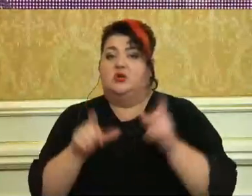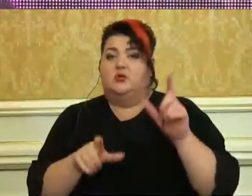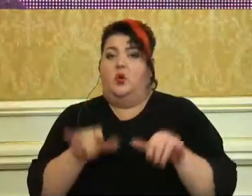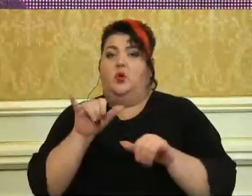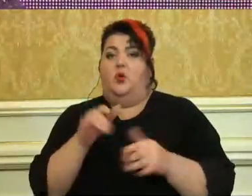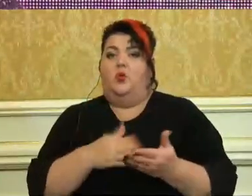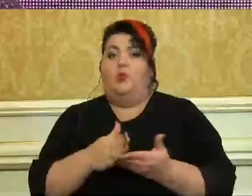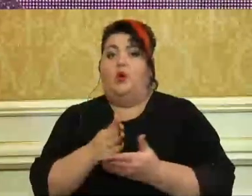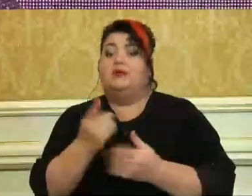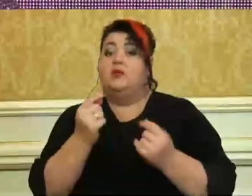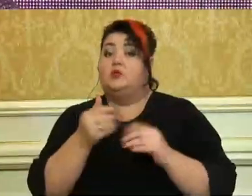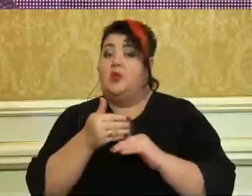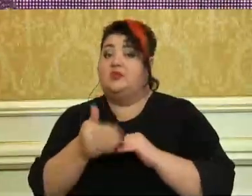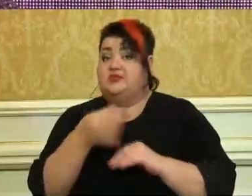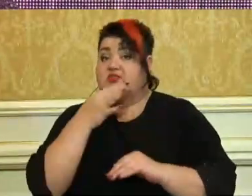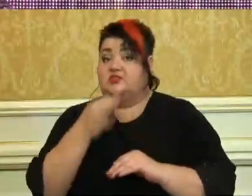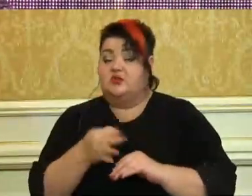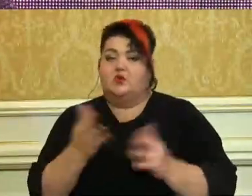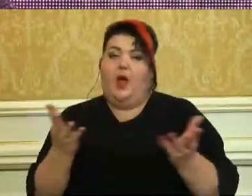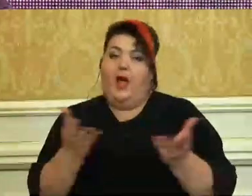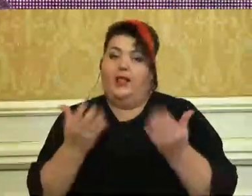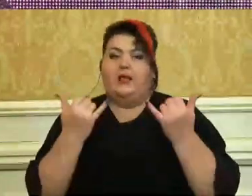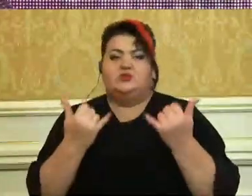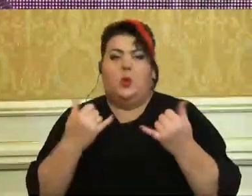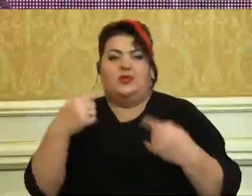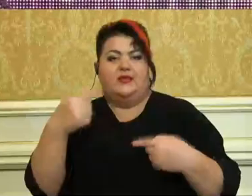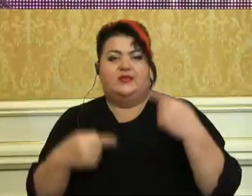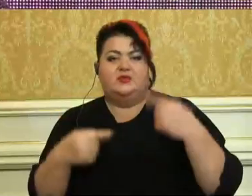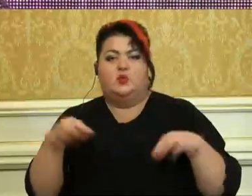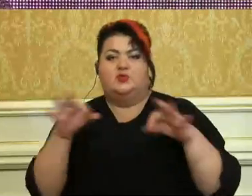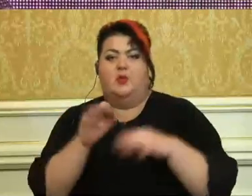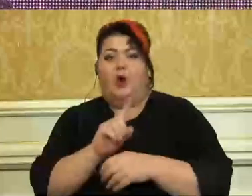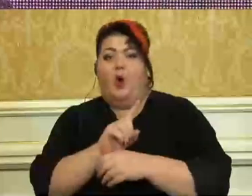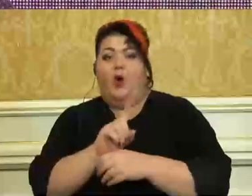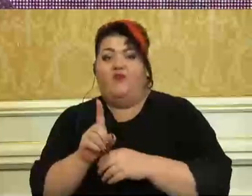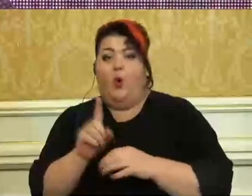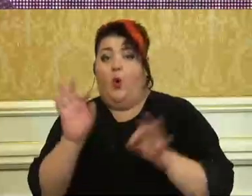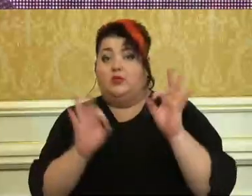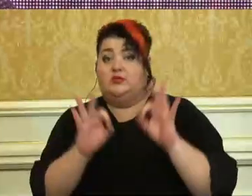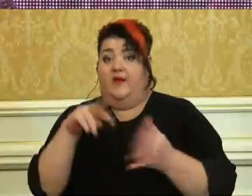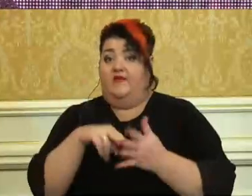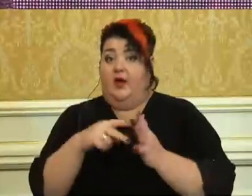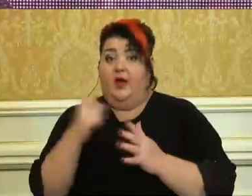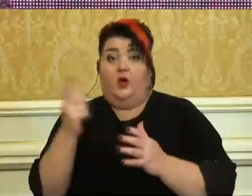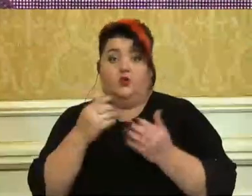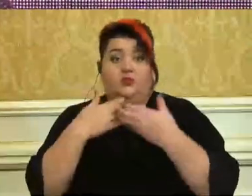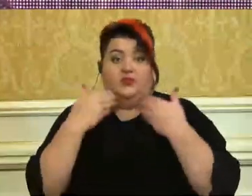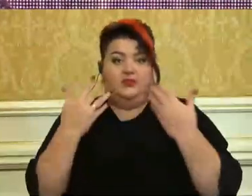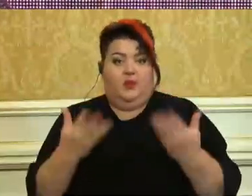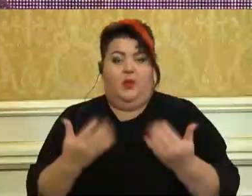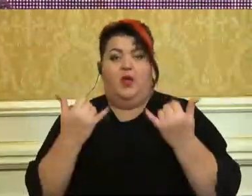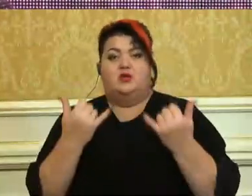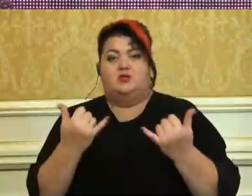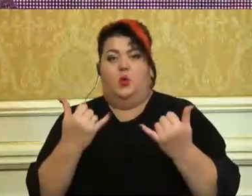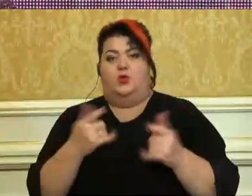in the policy-making areas. And for us, the discussion about the quotas in economy, there